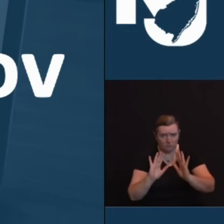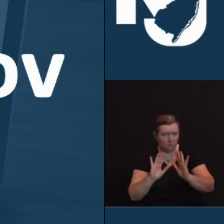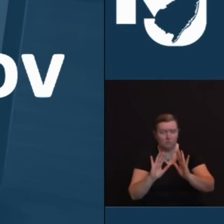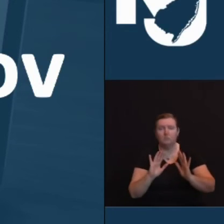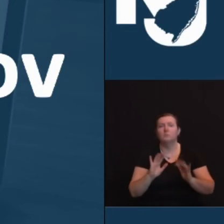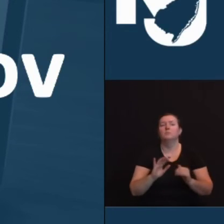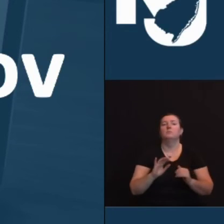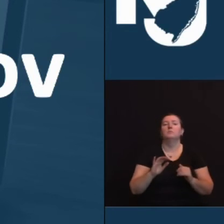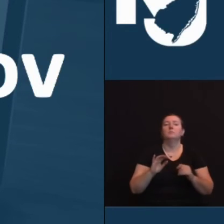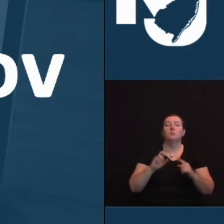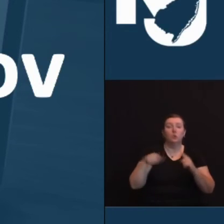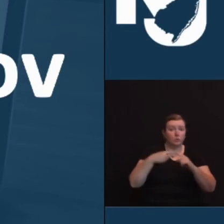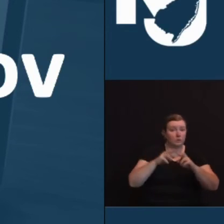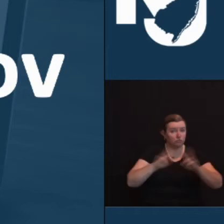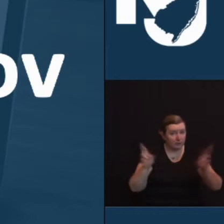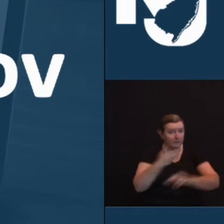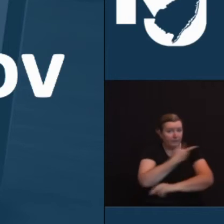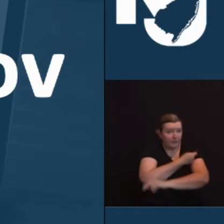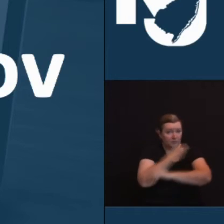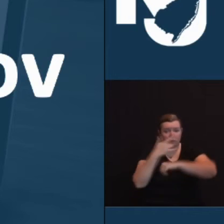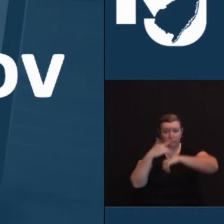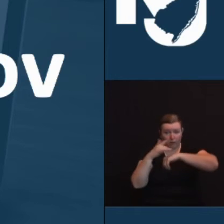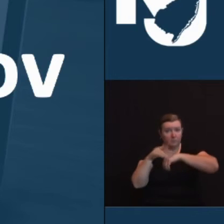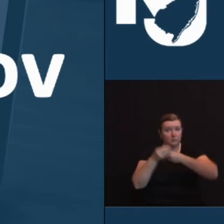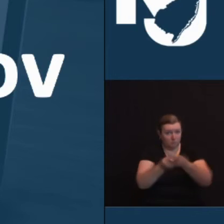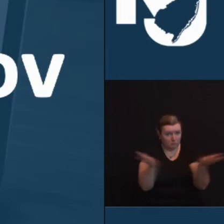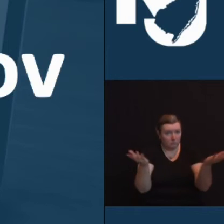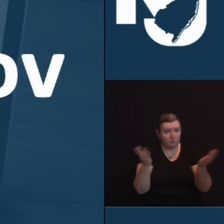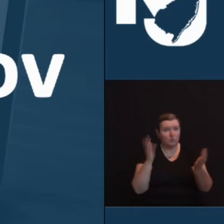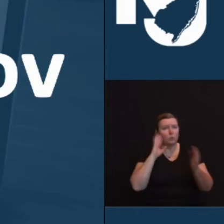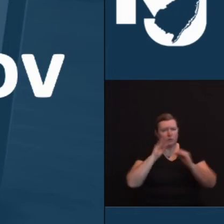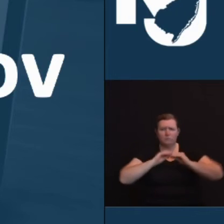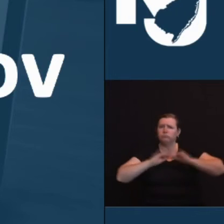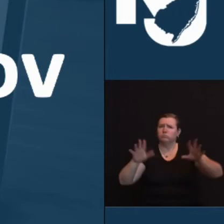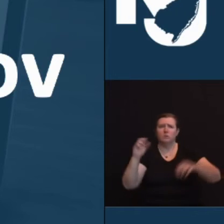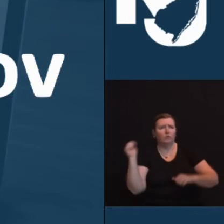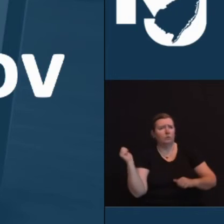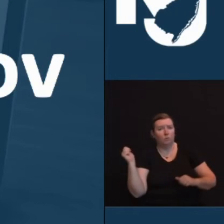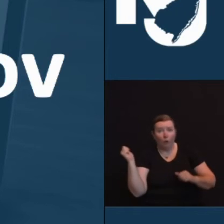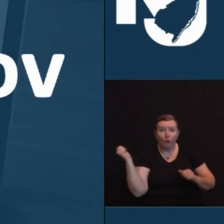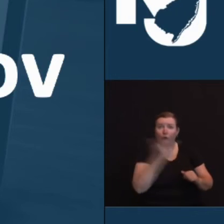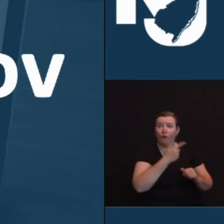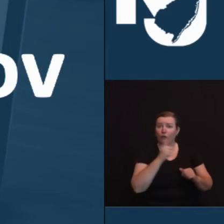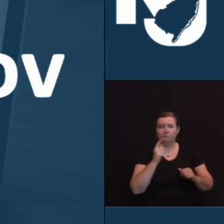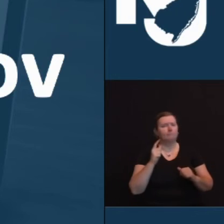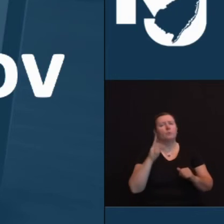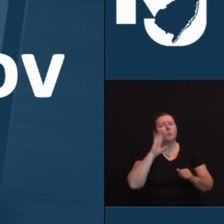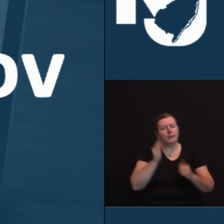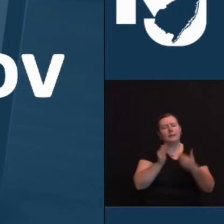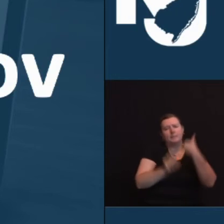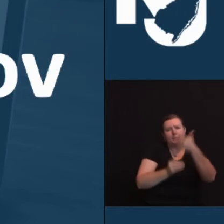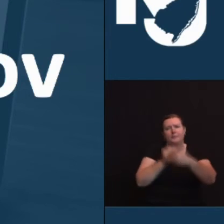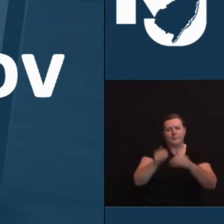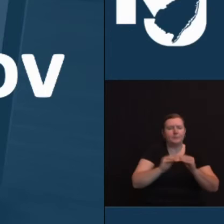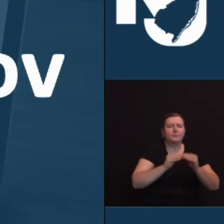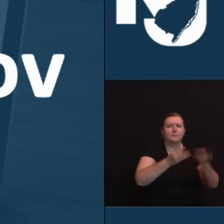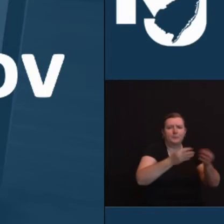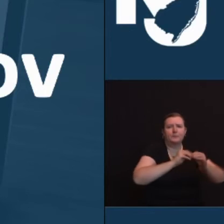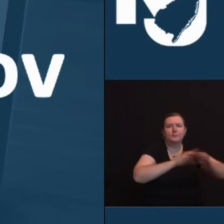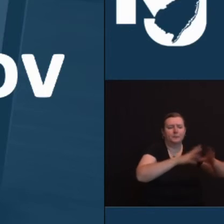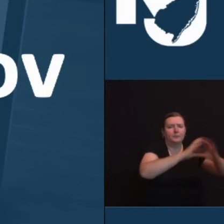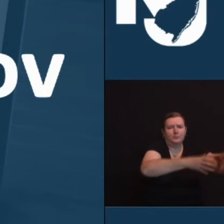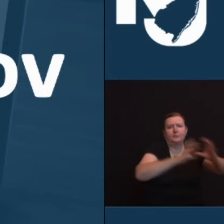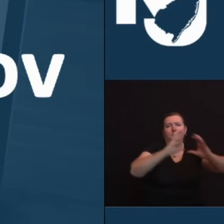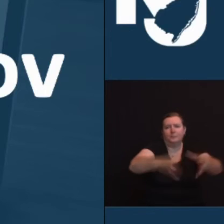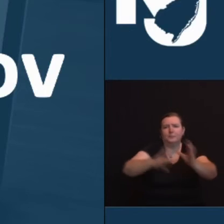of vaccinations to where we can begin life in something like a new normal with less strict mandates for social distancing